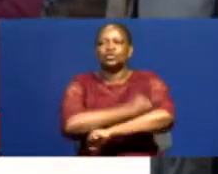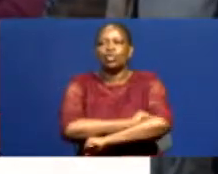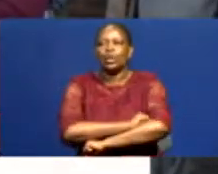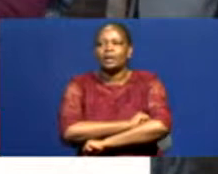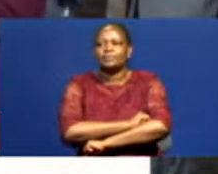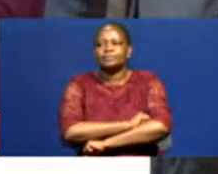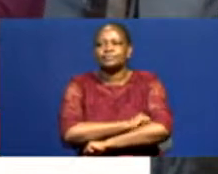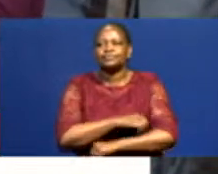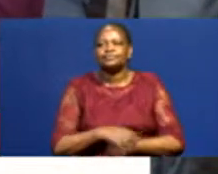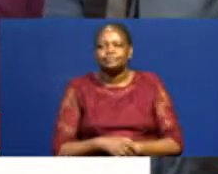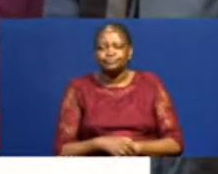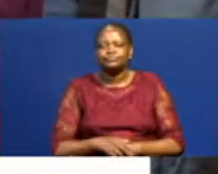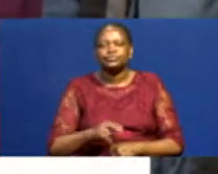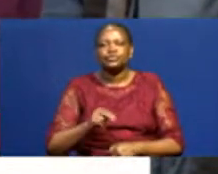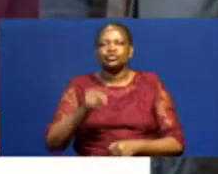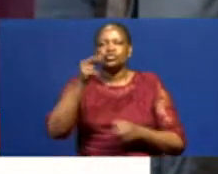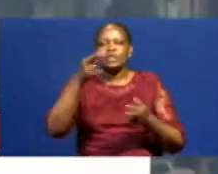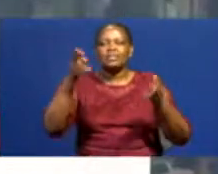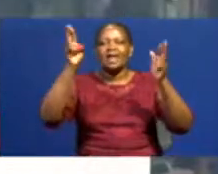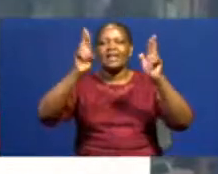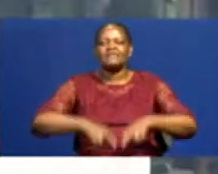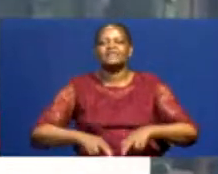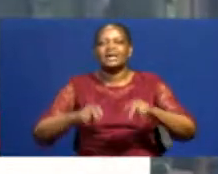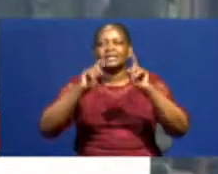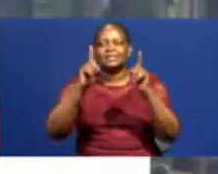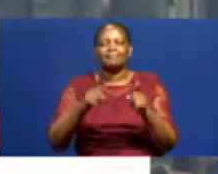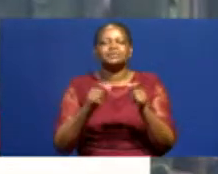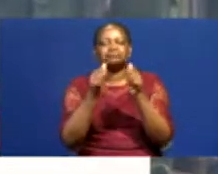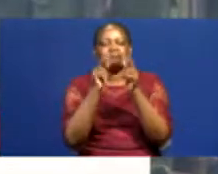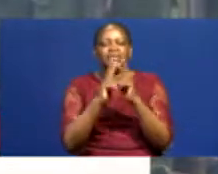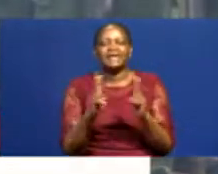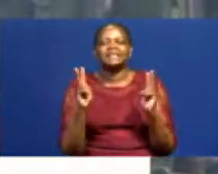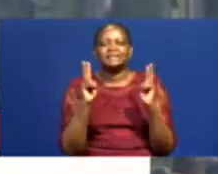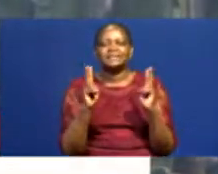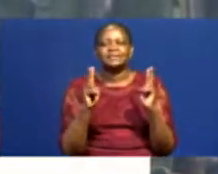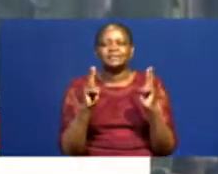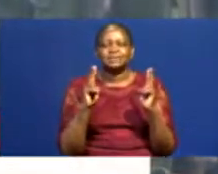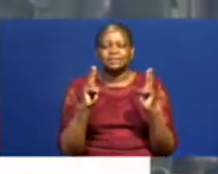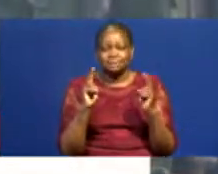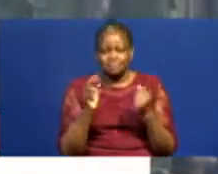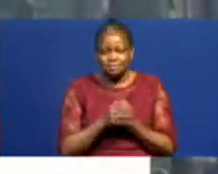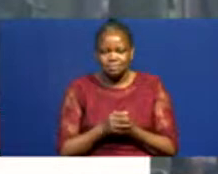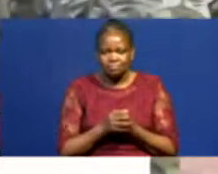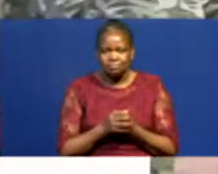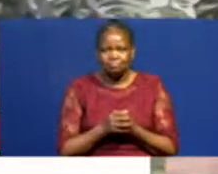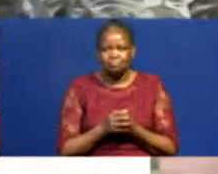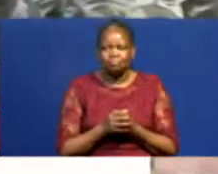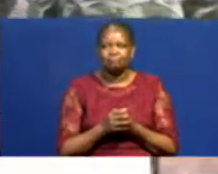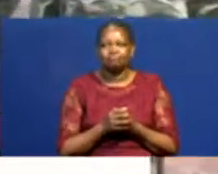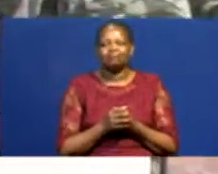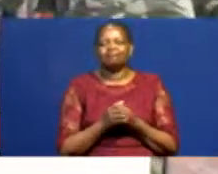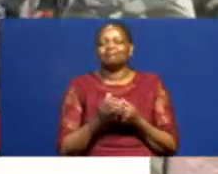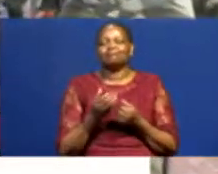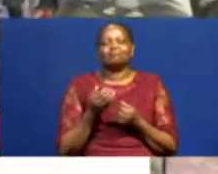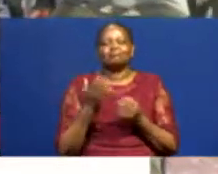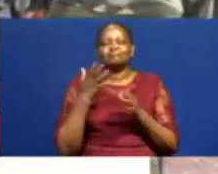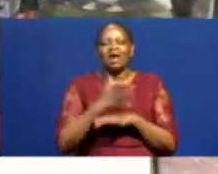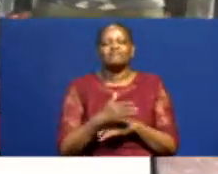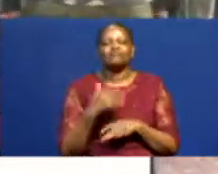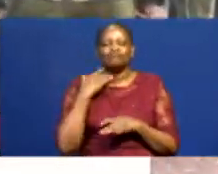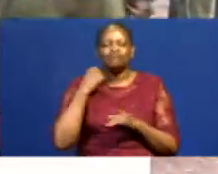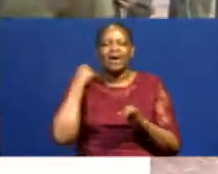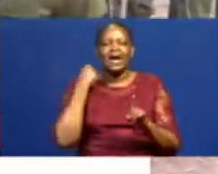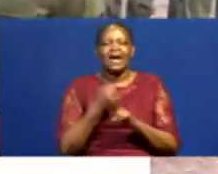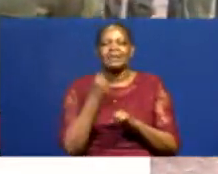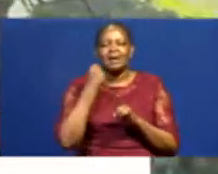In the volatile regions of the North Rift, examinations went on smoothly. These coming weeks after banditry attack at Kapindasum and Kiserian areas in Baringo